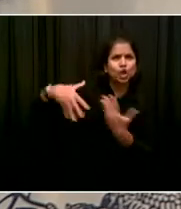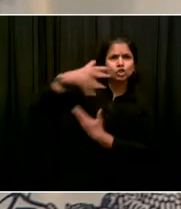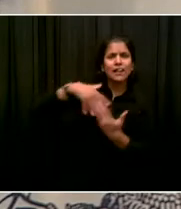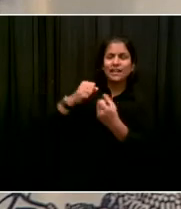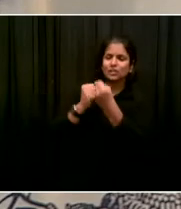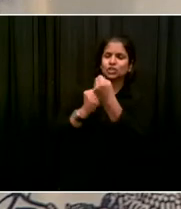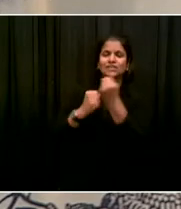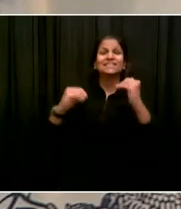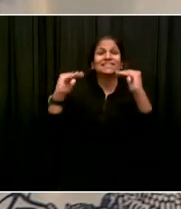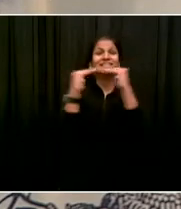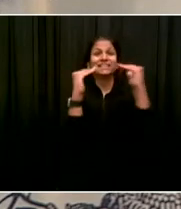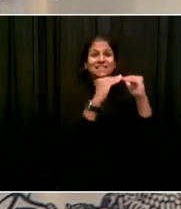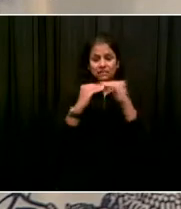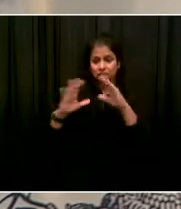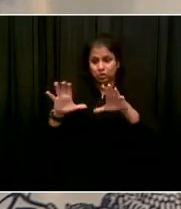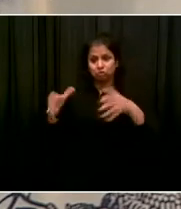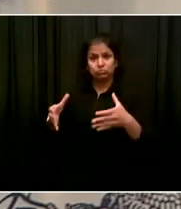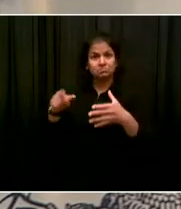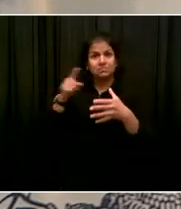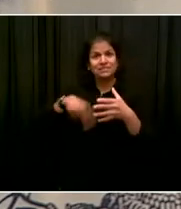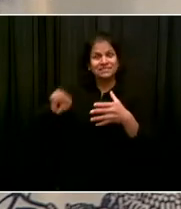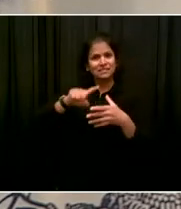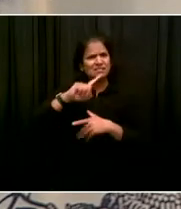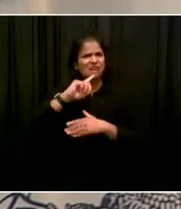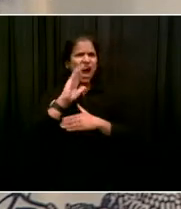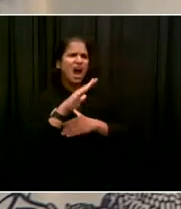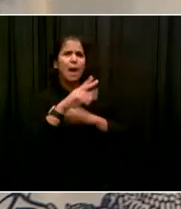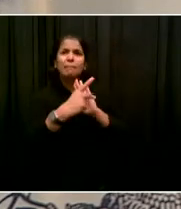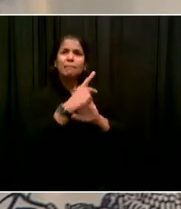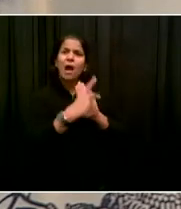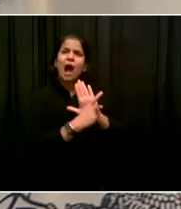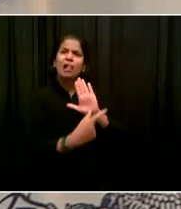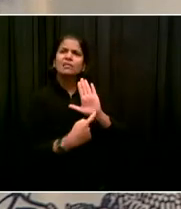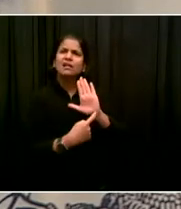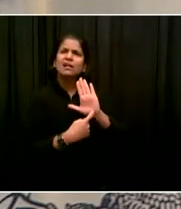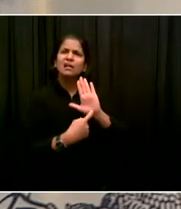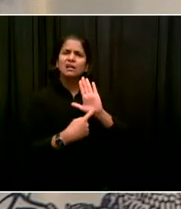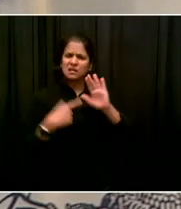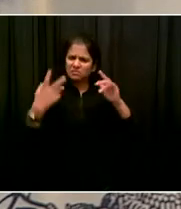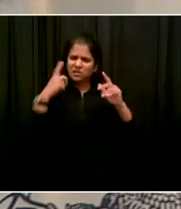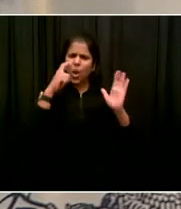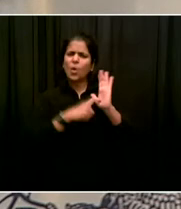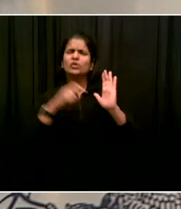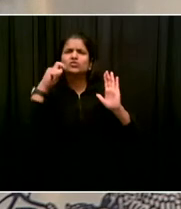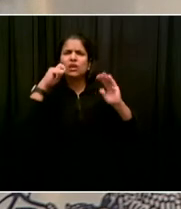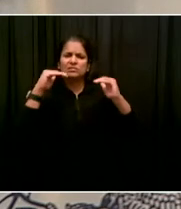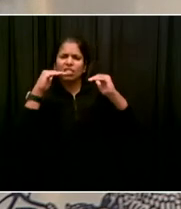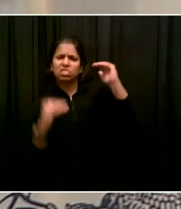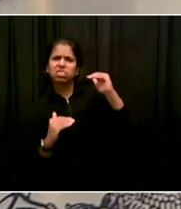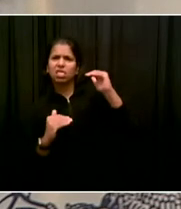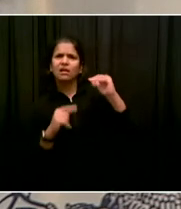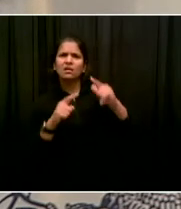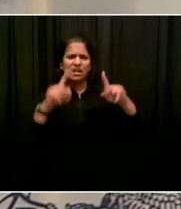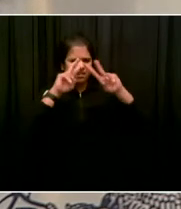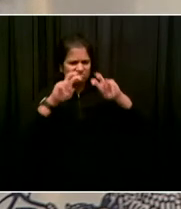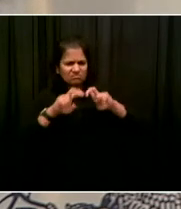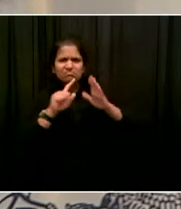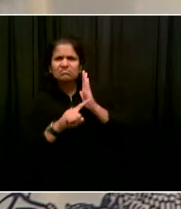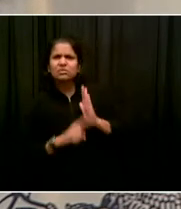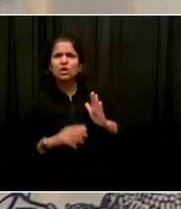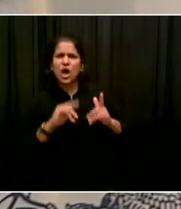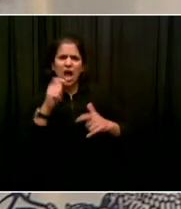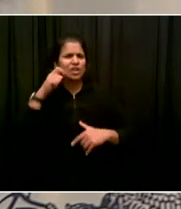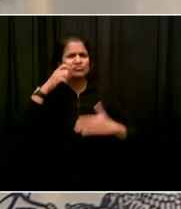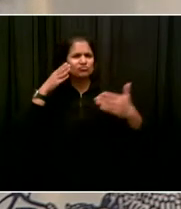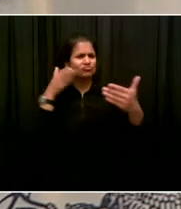whether a certain policy was racist. So regardless of the intent, the question was whether it impacted minorities disproportionately. Right